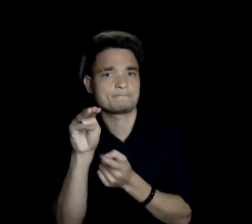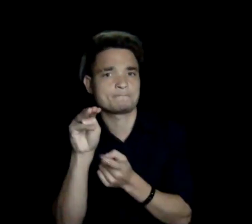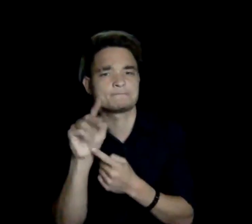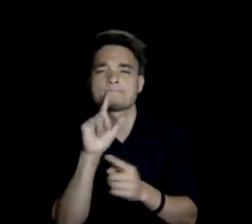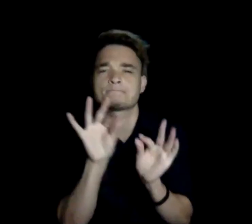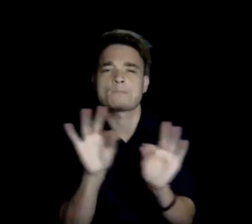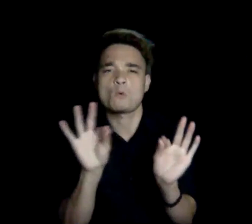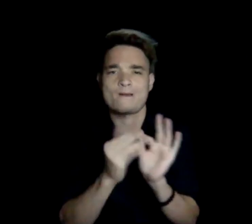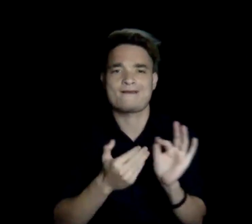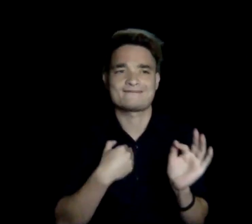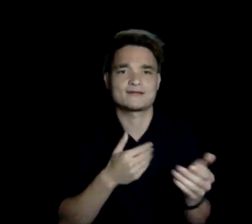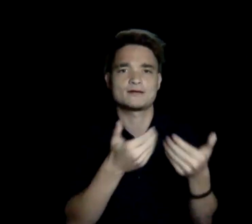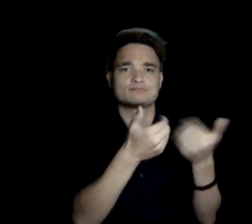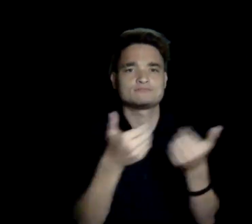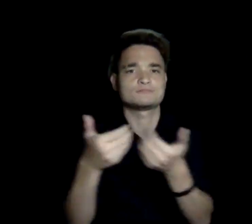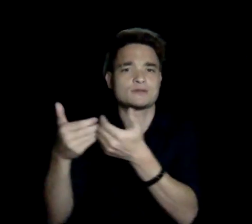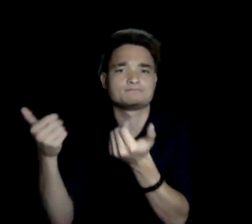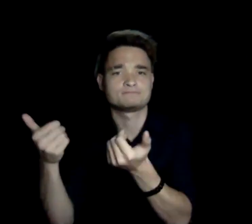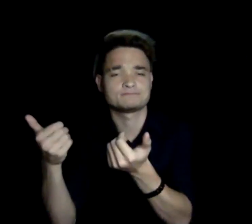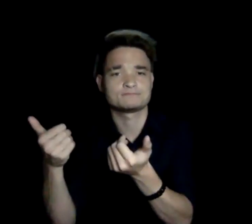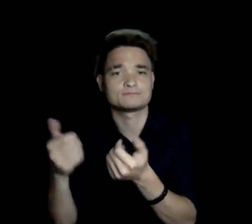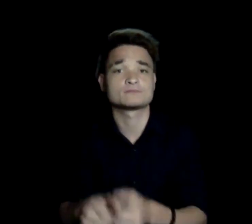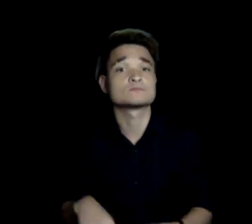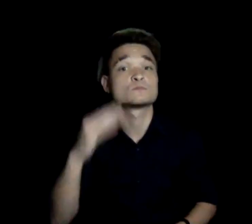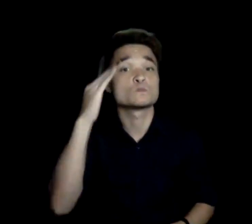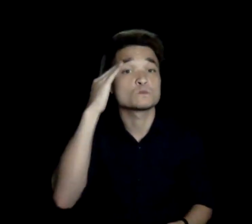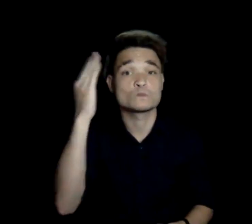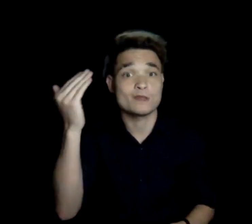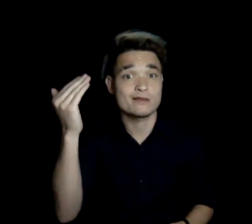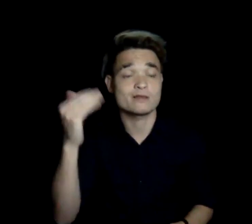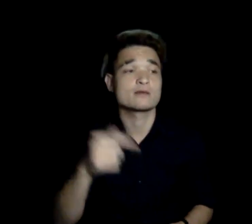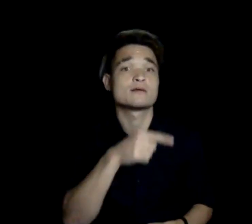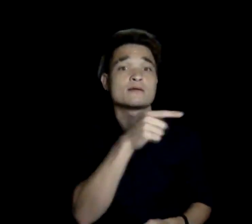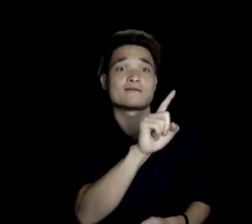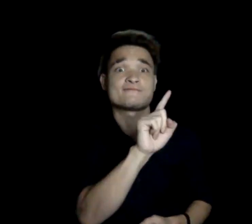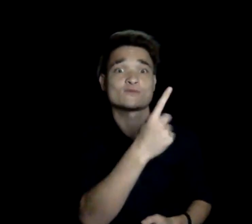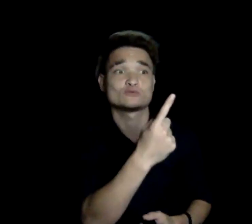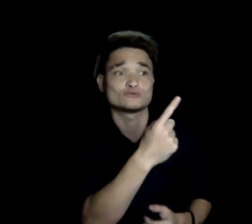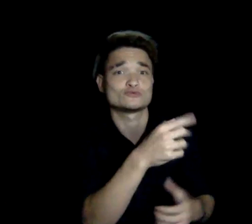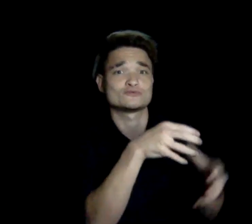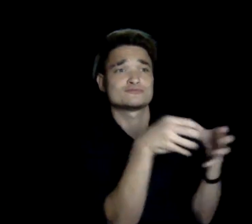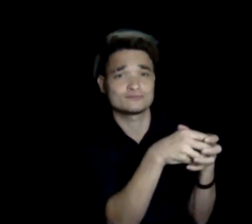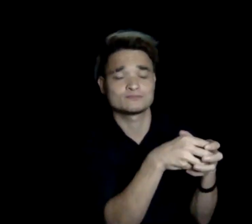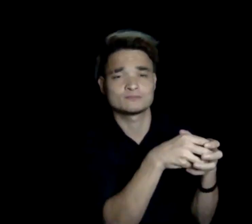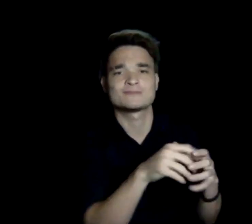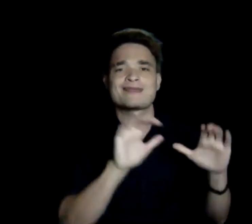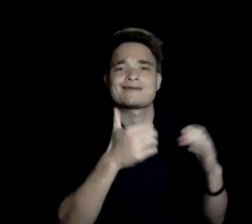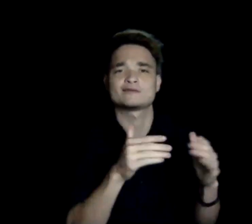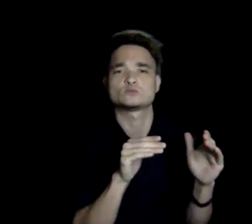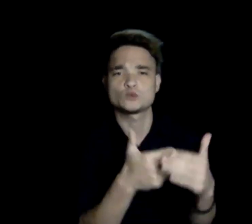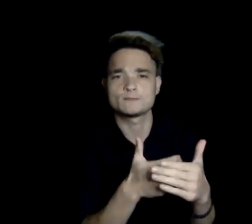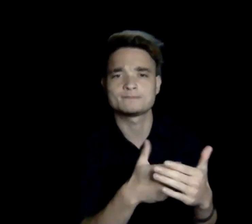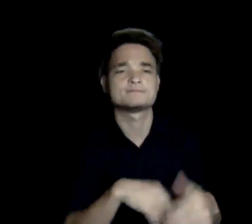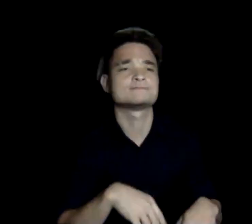Anything you have that is capable of using Zoom, but it's important to have them separate because